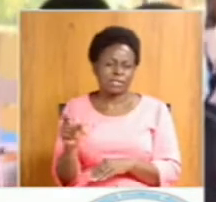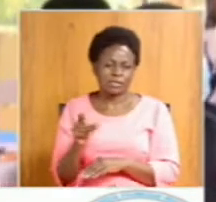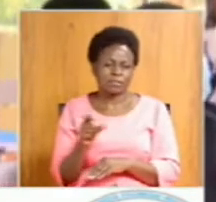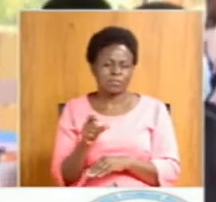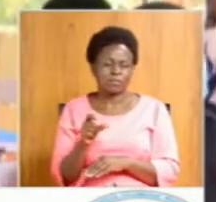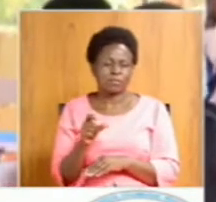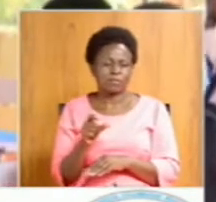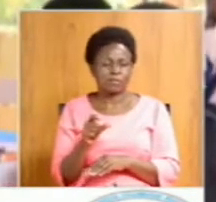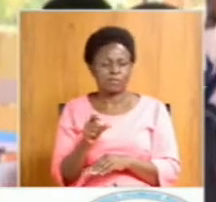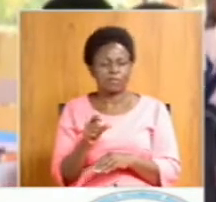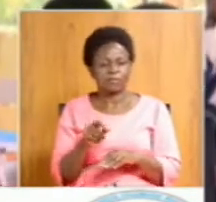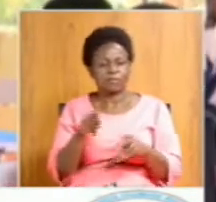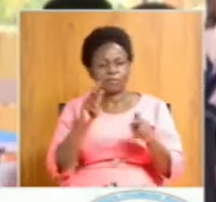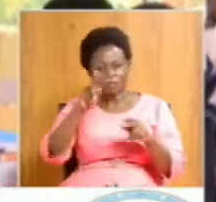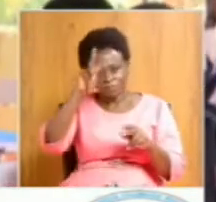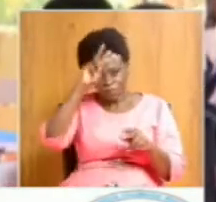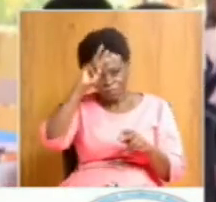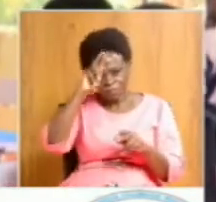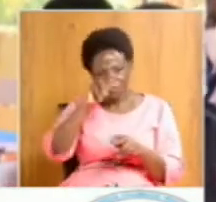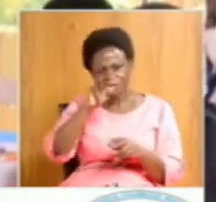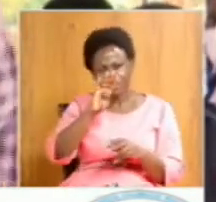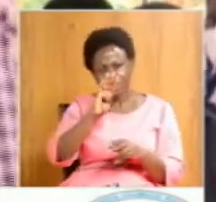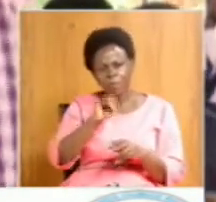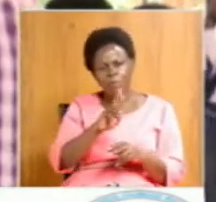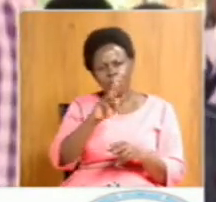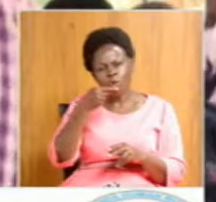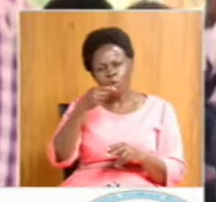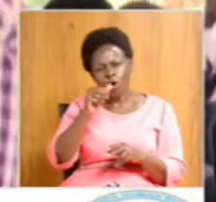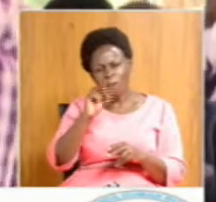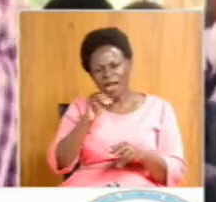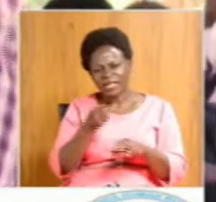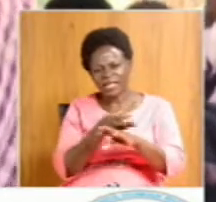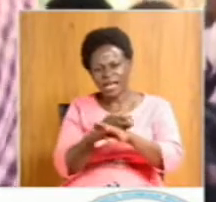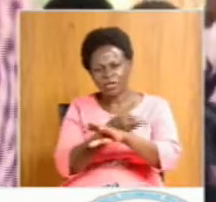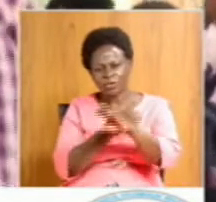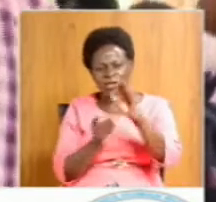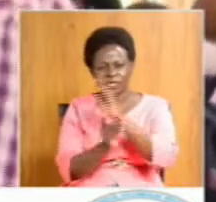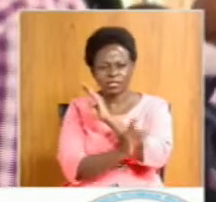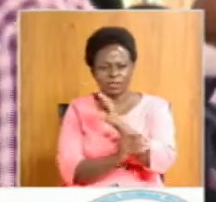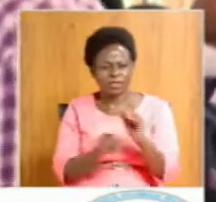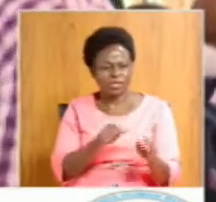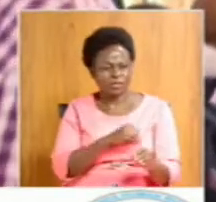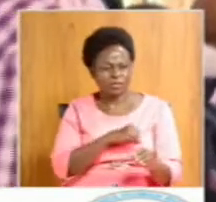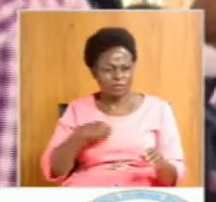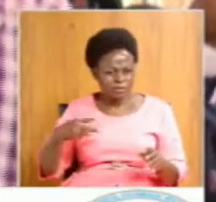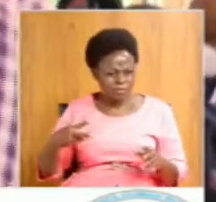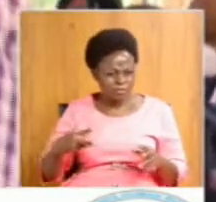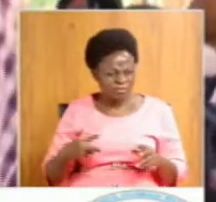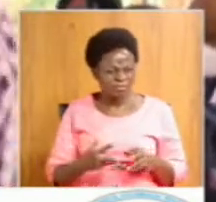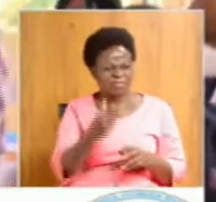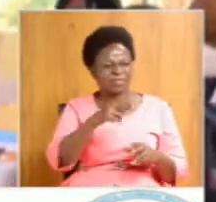residents of a village called Bugoma Town, there in Kayunga District, they refused the commissioning of a